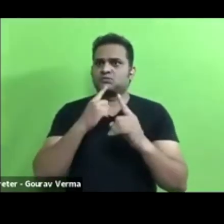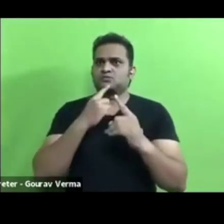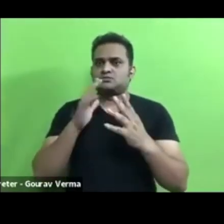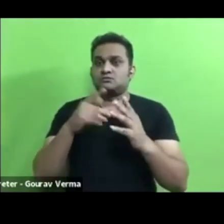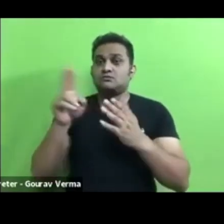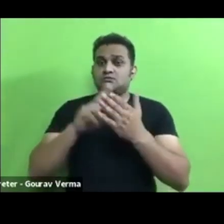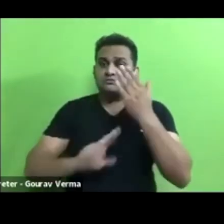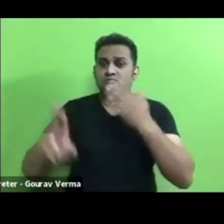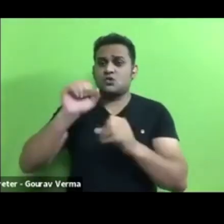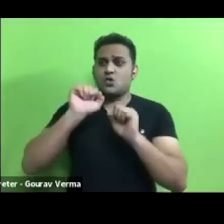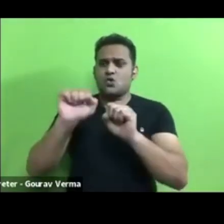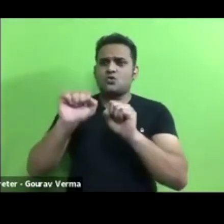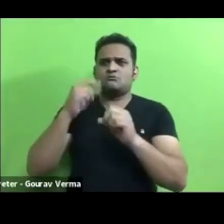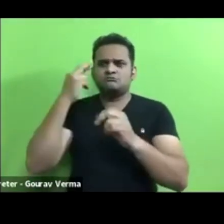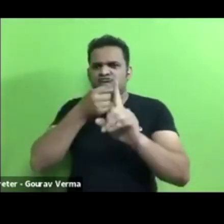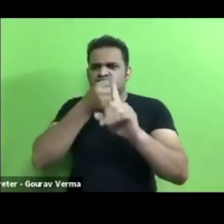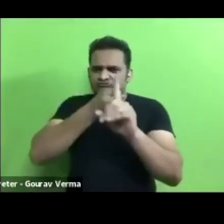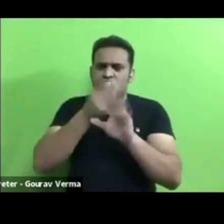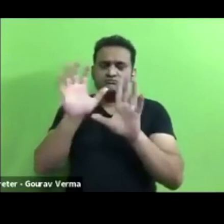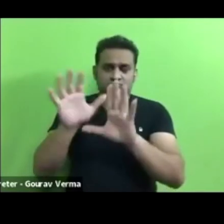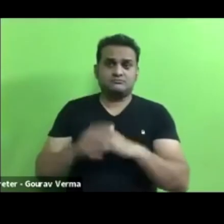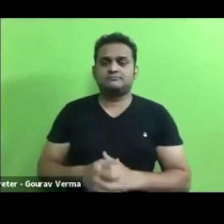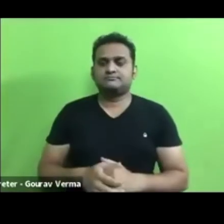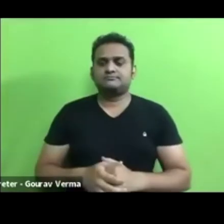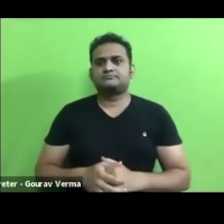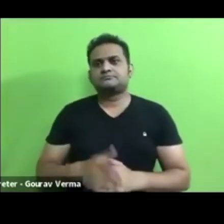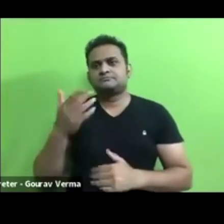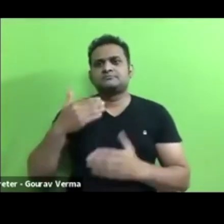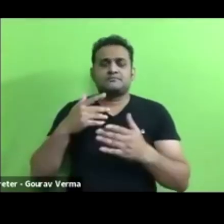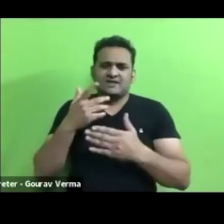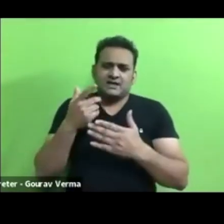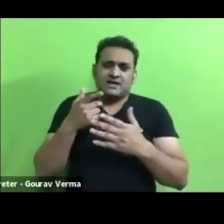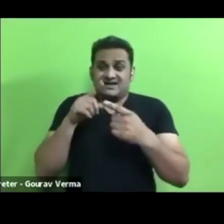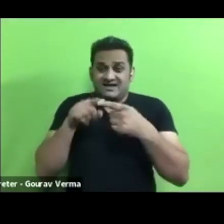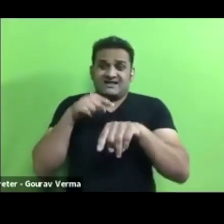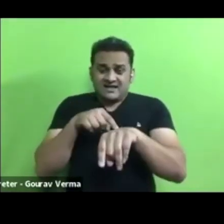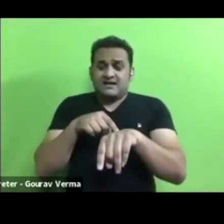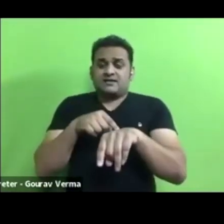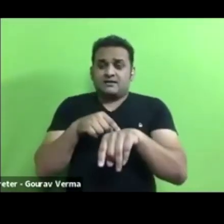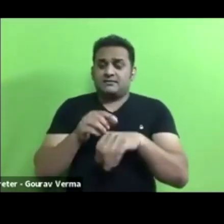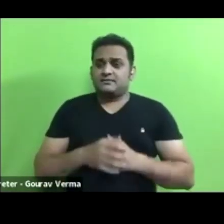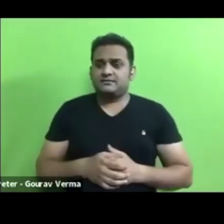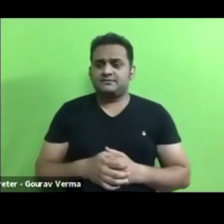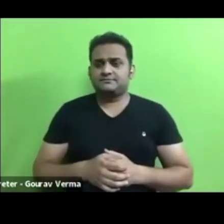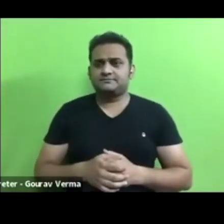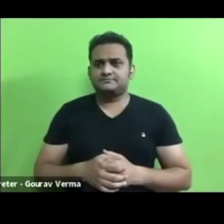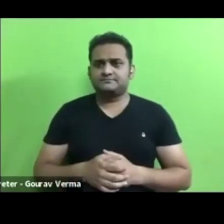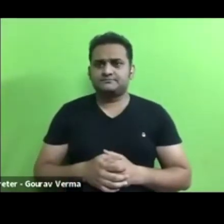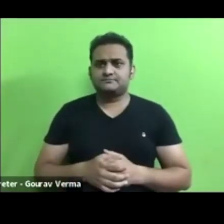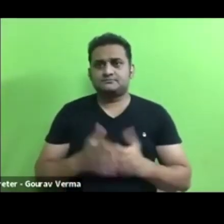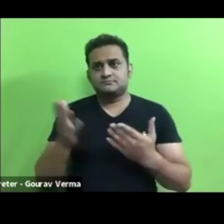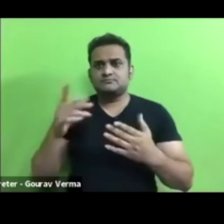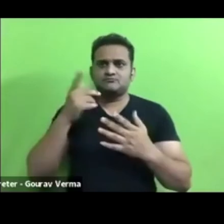of his own cause. Now, in the process of his fighting